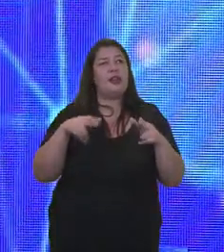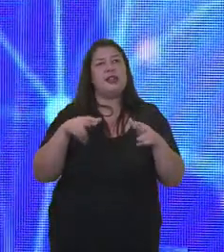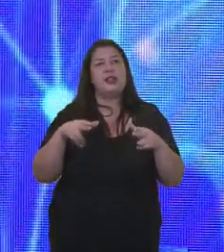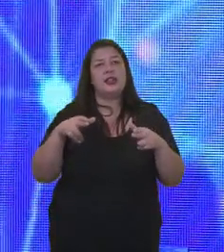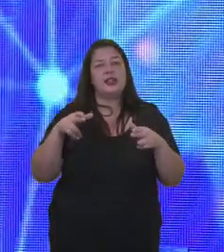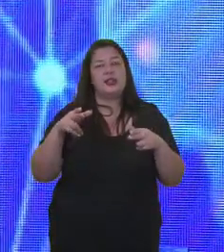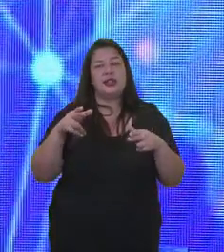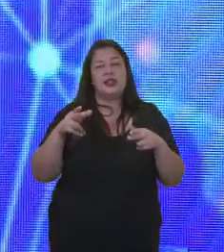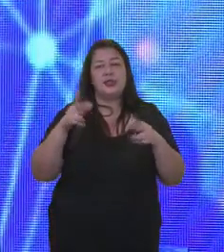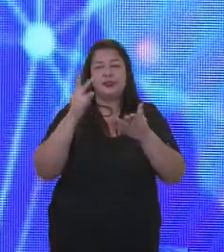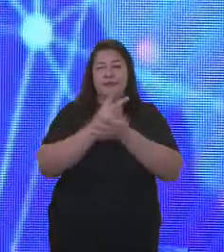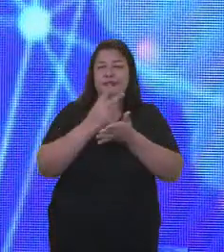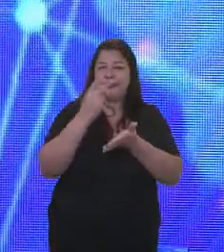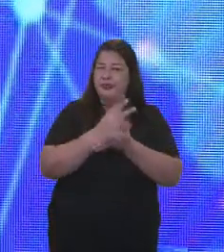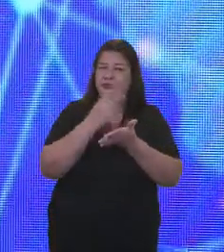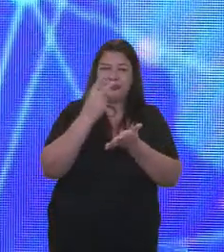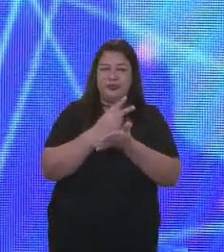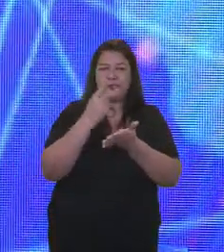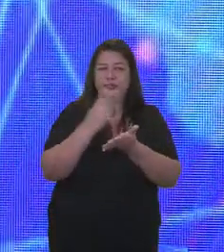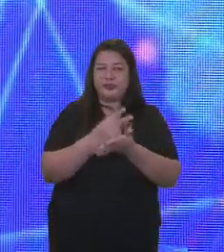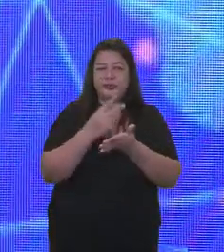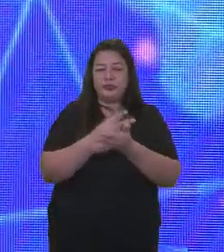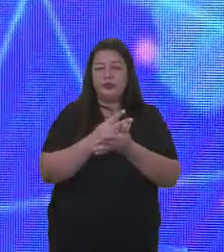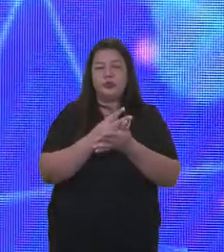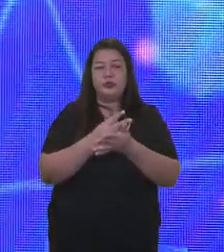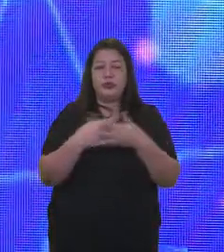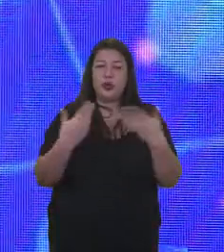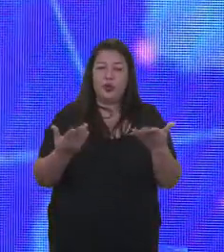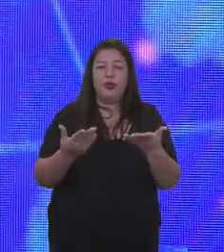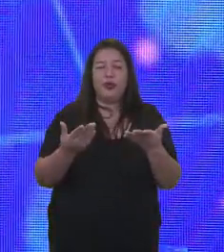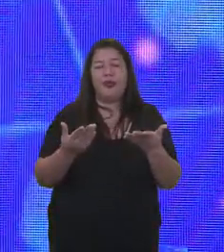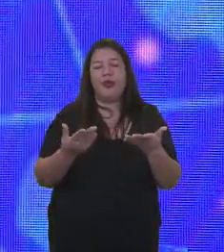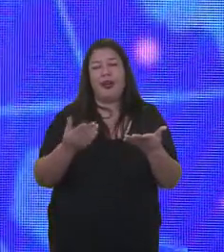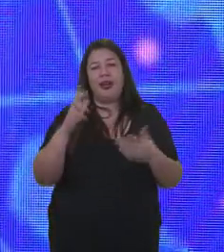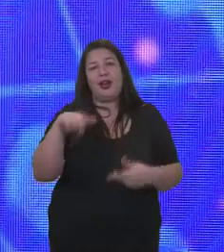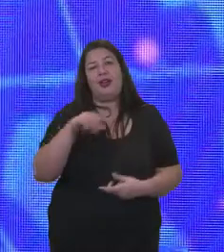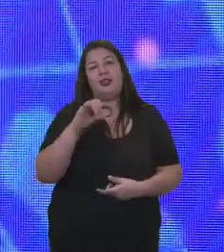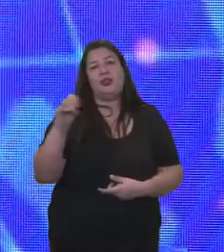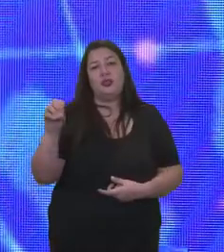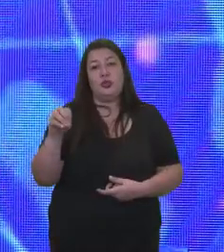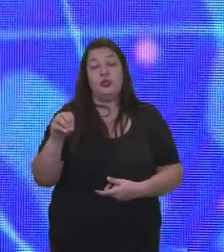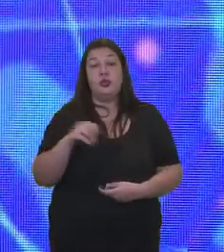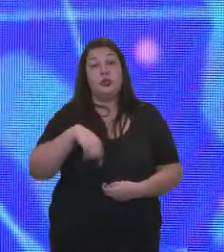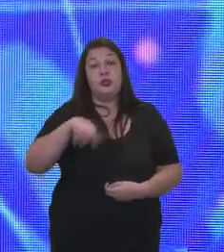it doesn't go through the cycle, it stays stuck in the person's mind.